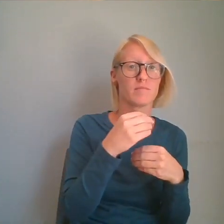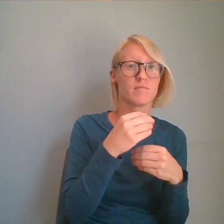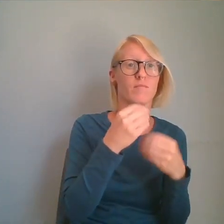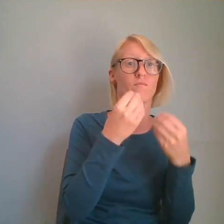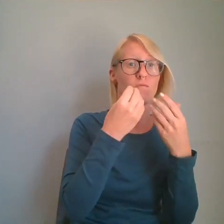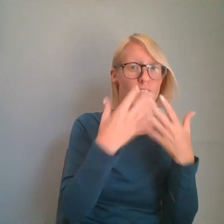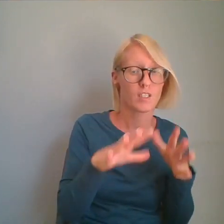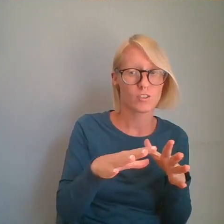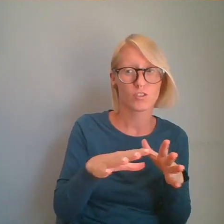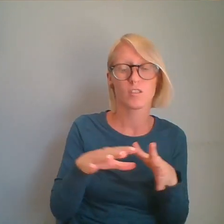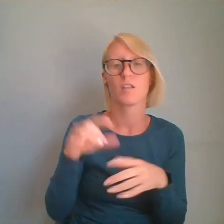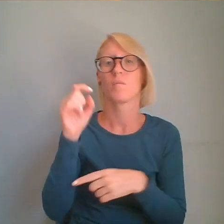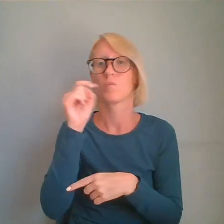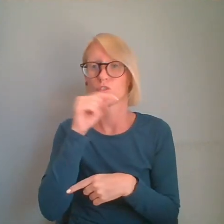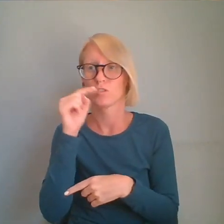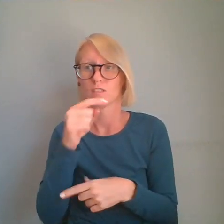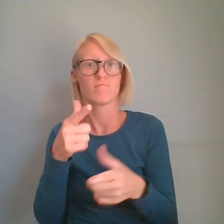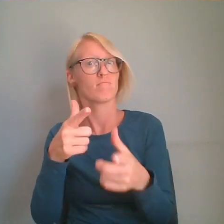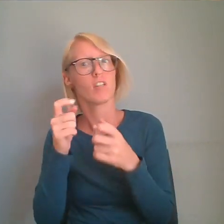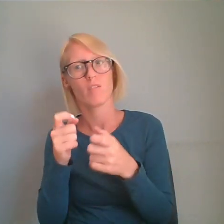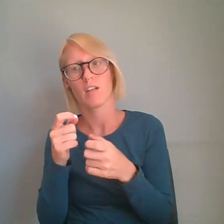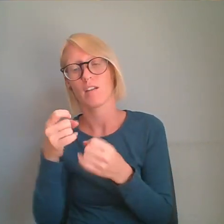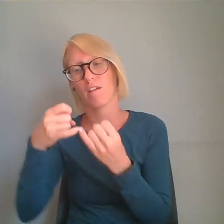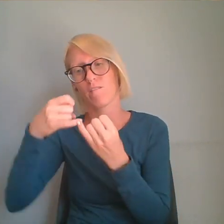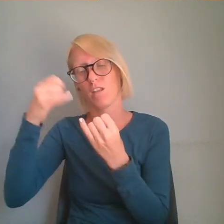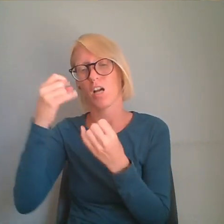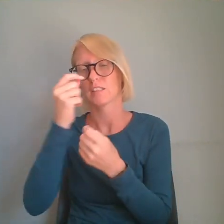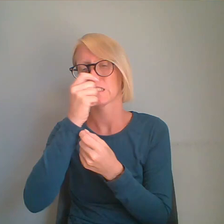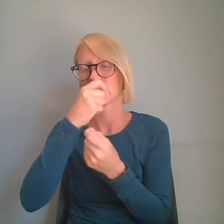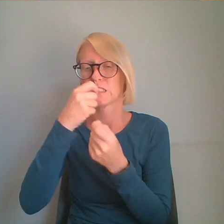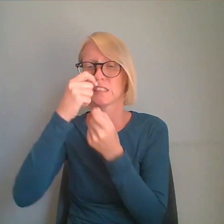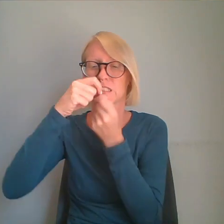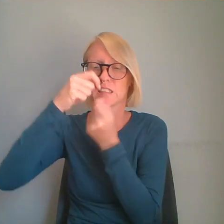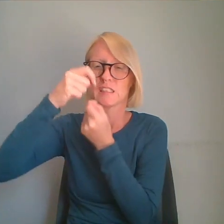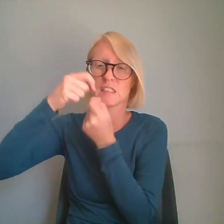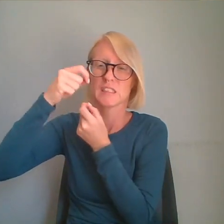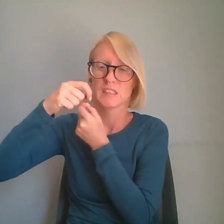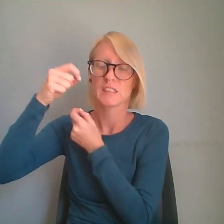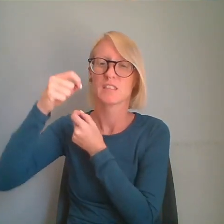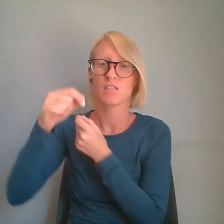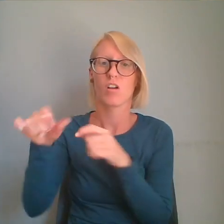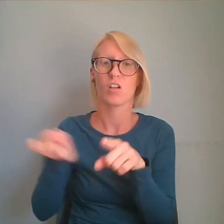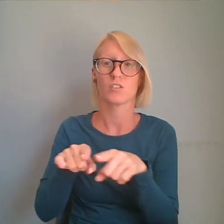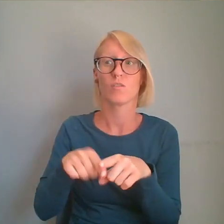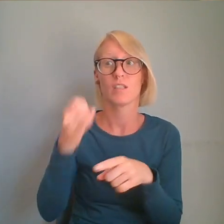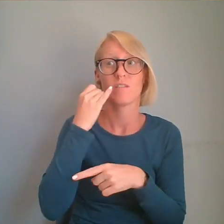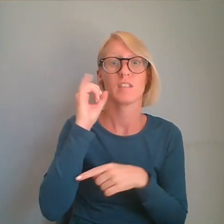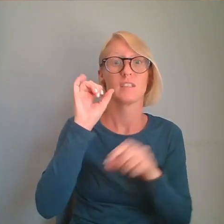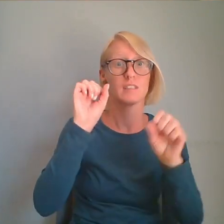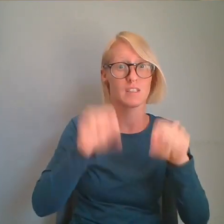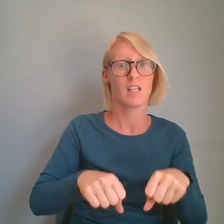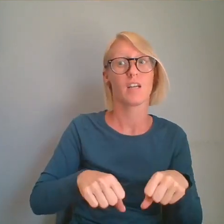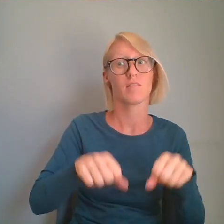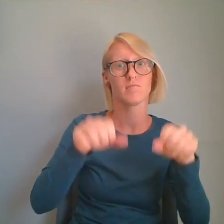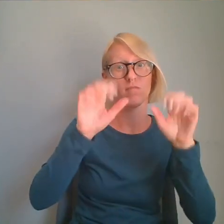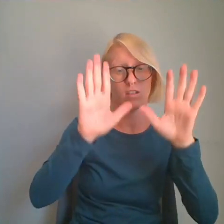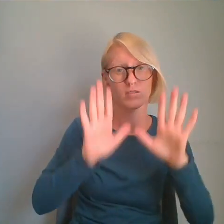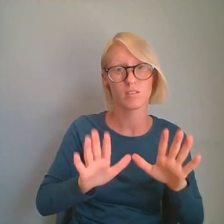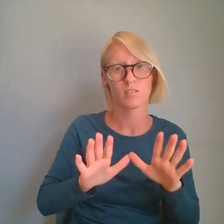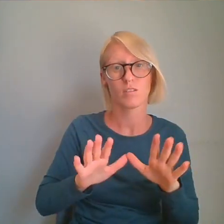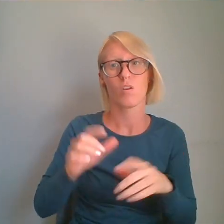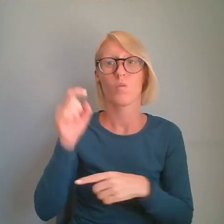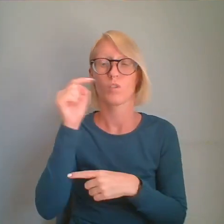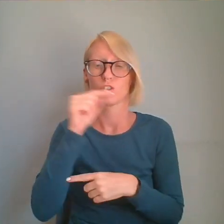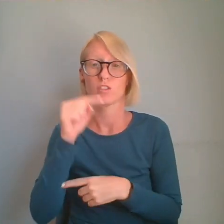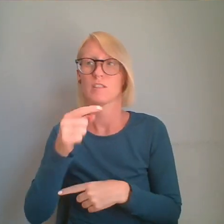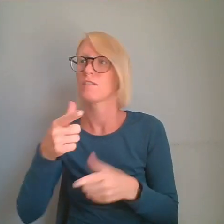floss. So if you can do that, that's fantastic. If not, no worries, just brush your teeth as soon as you can. I'm